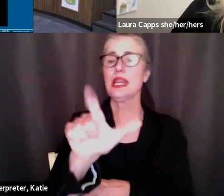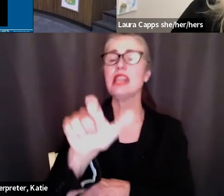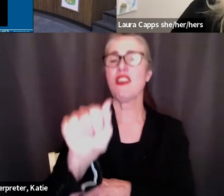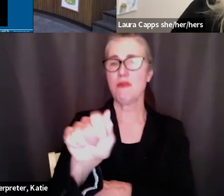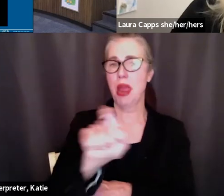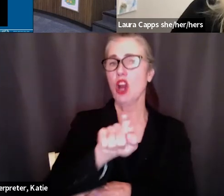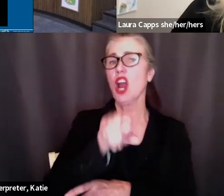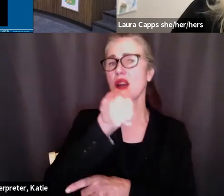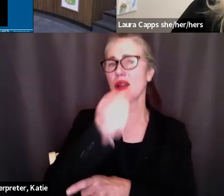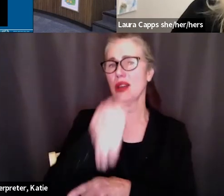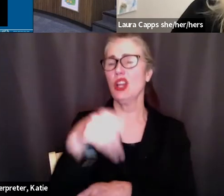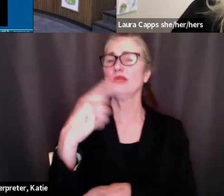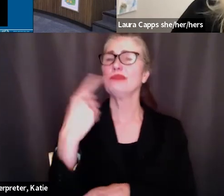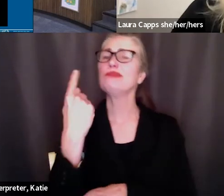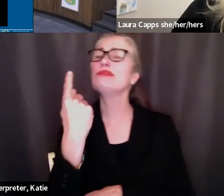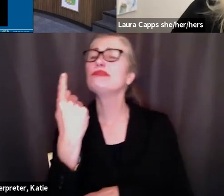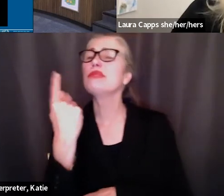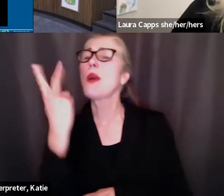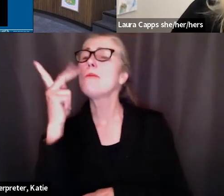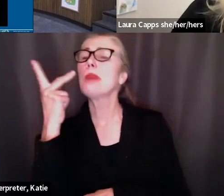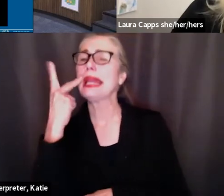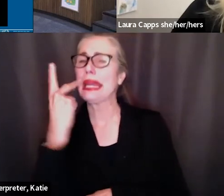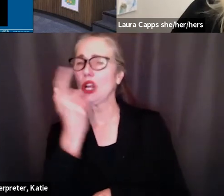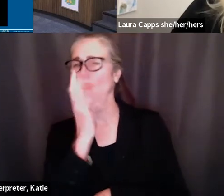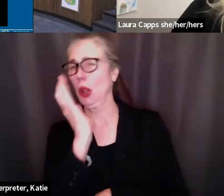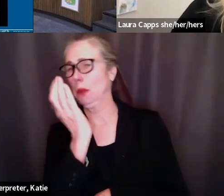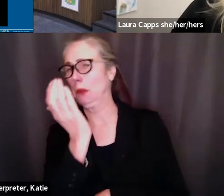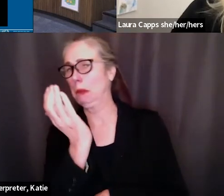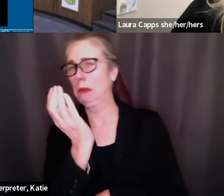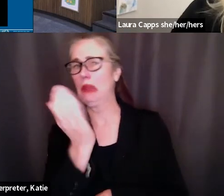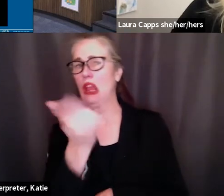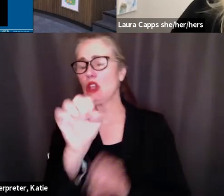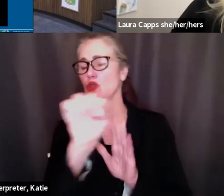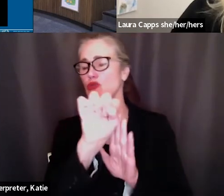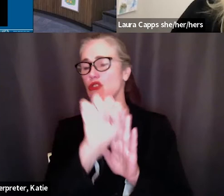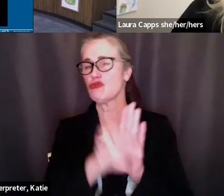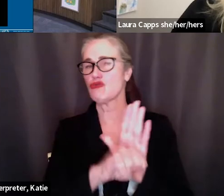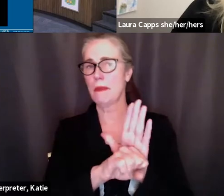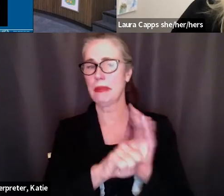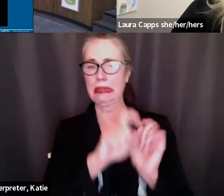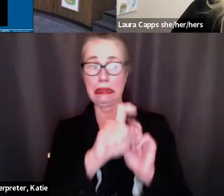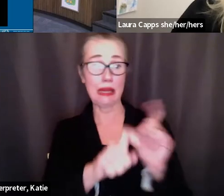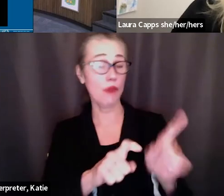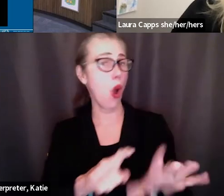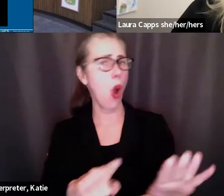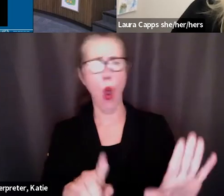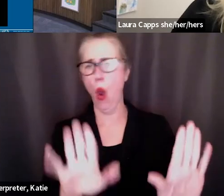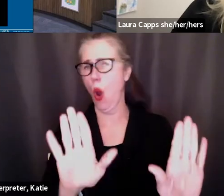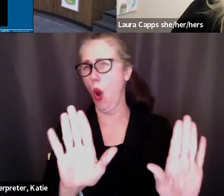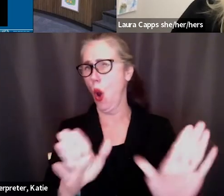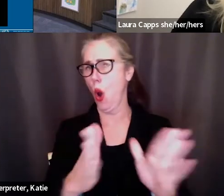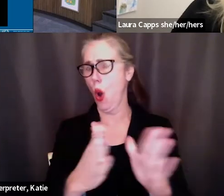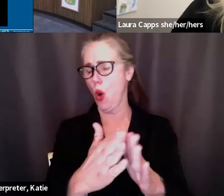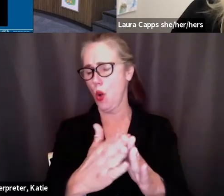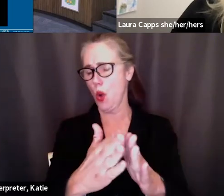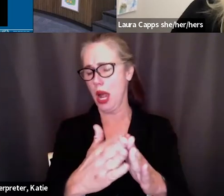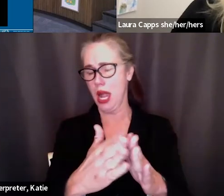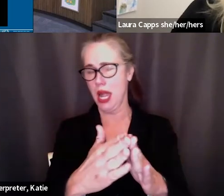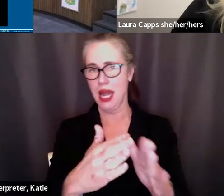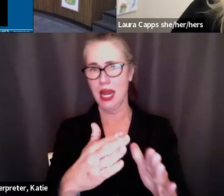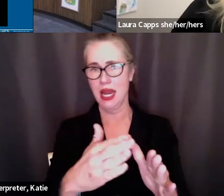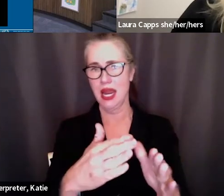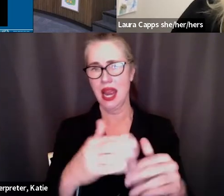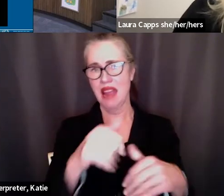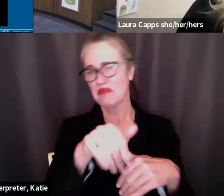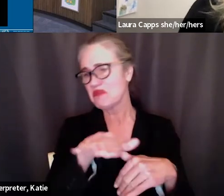this is all looking really really political so all these scripts they're you know they're they're great good good you know getting the kids out to do this